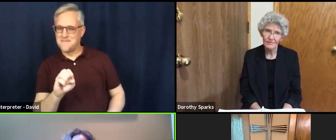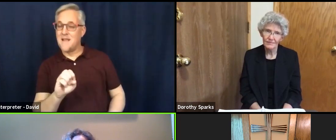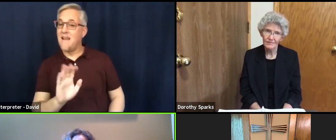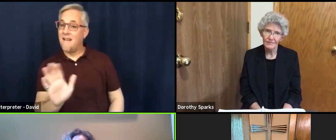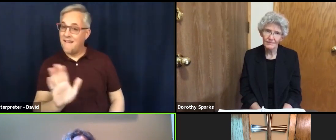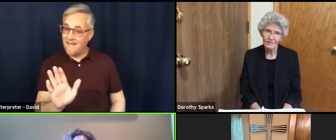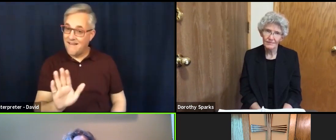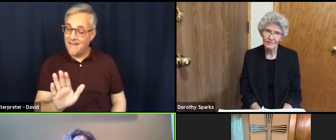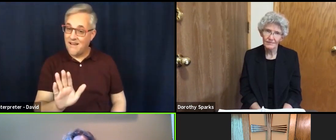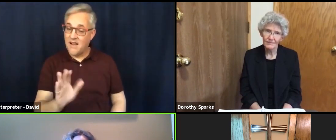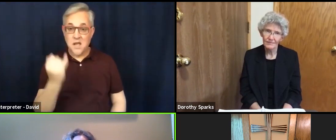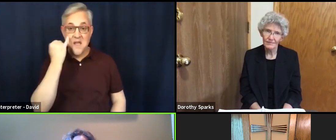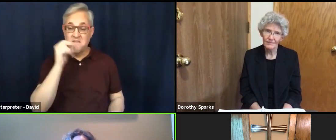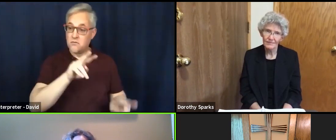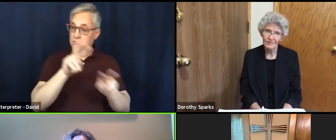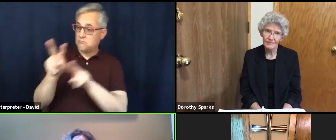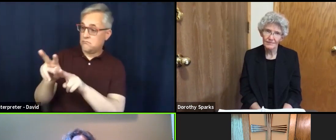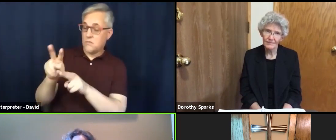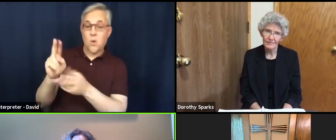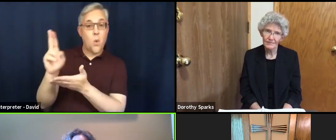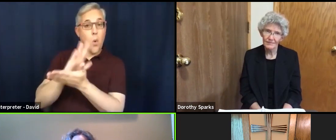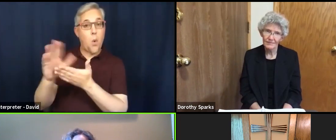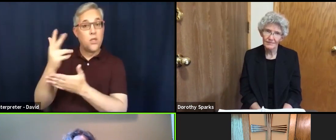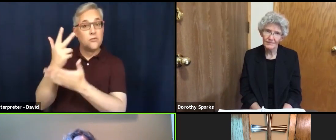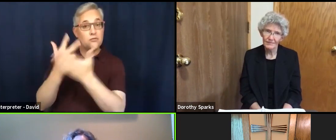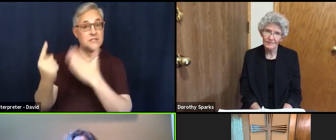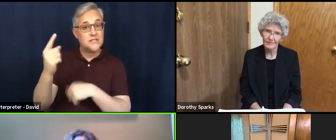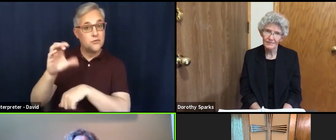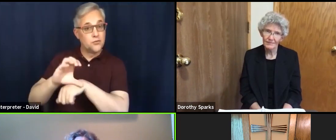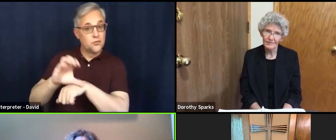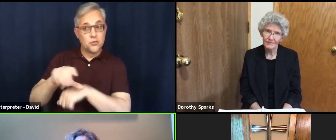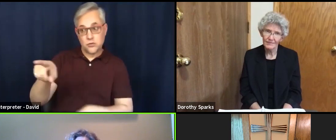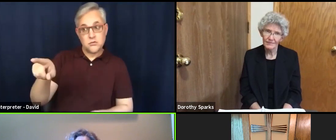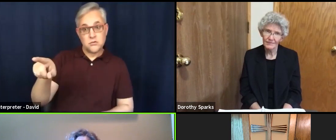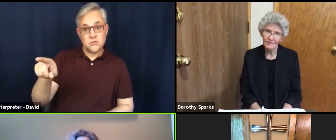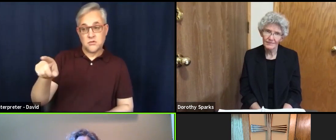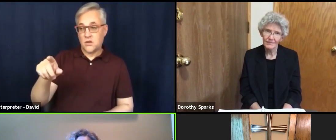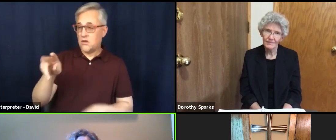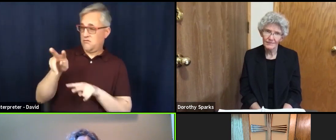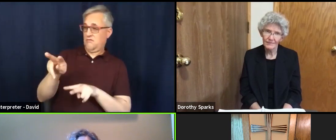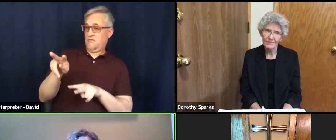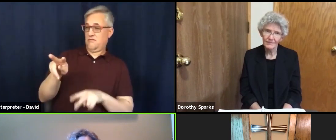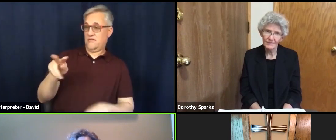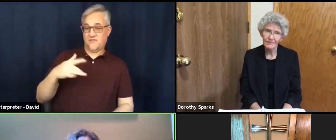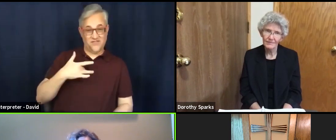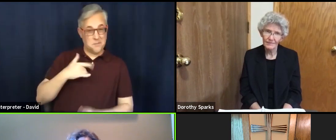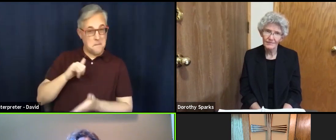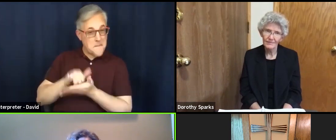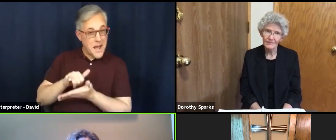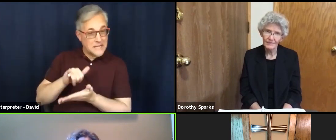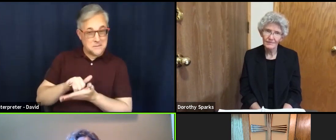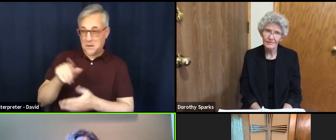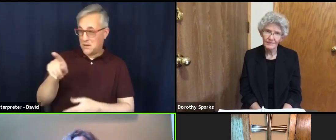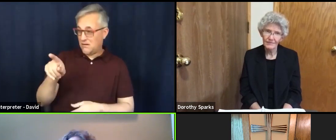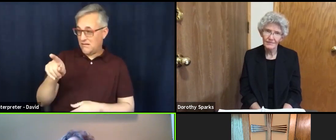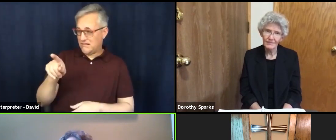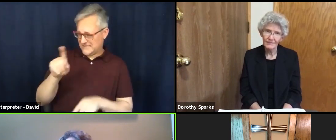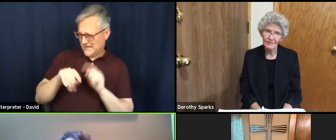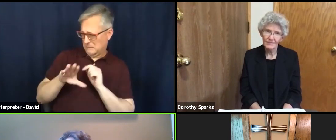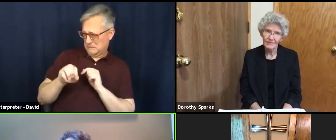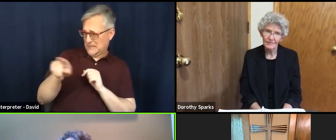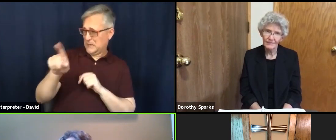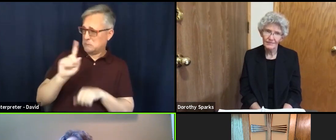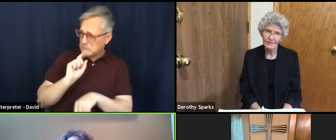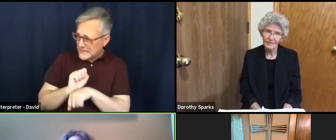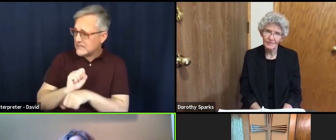is doing right now, it sort of feels impossible to believe, but they're able to do that.